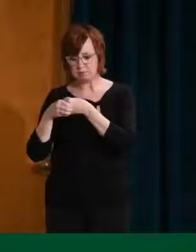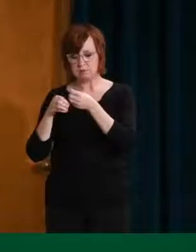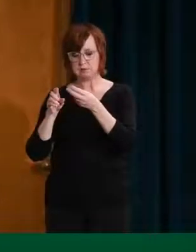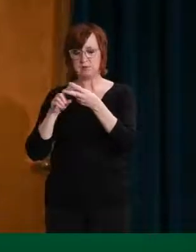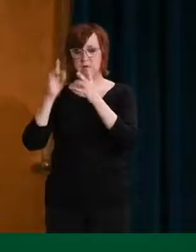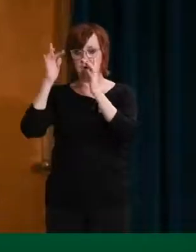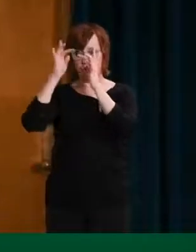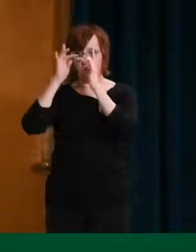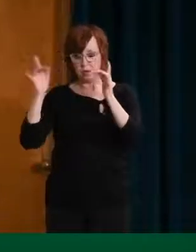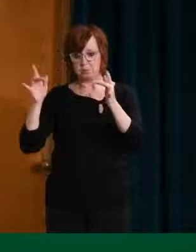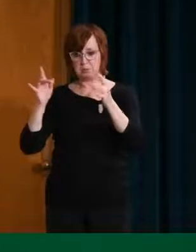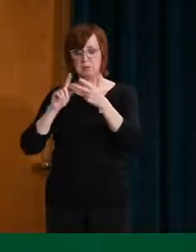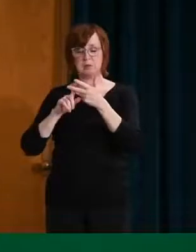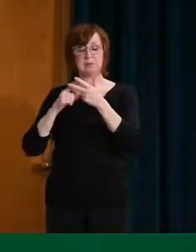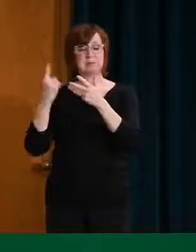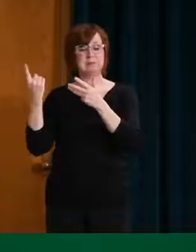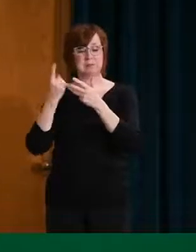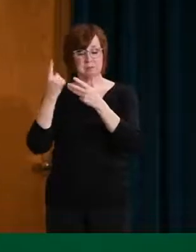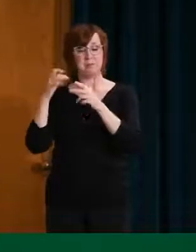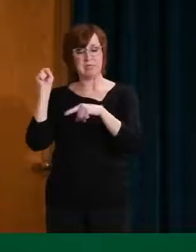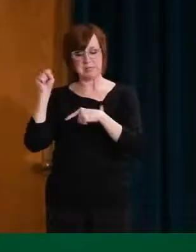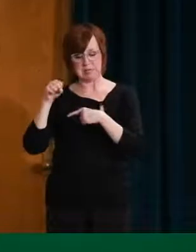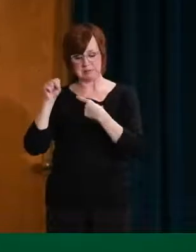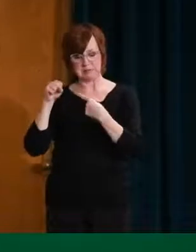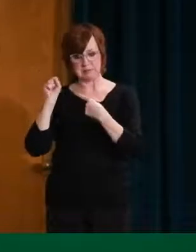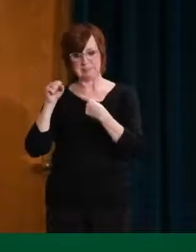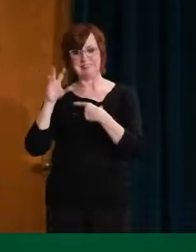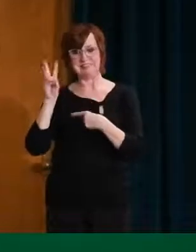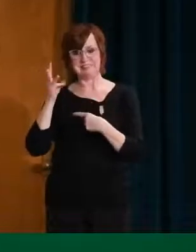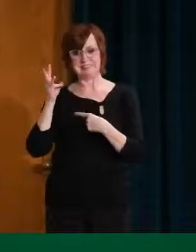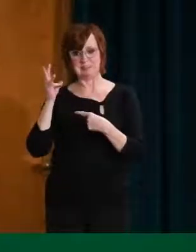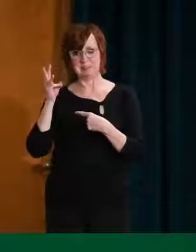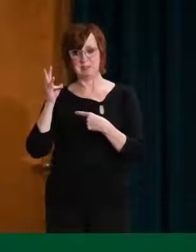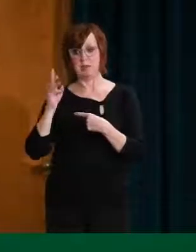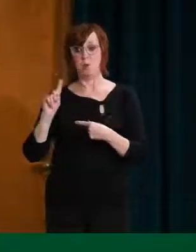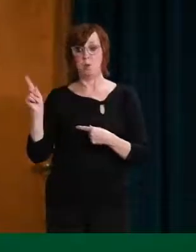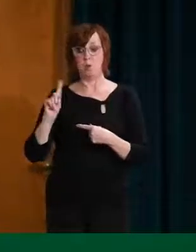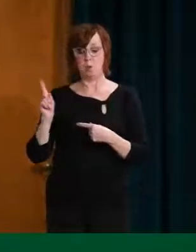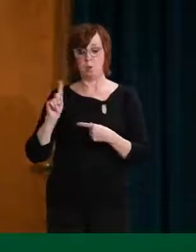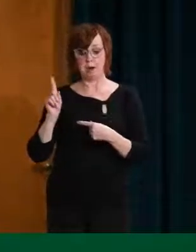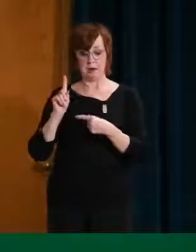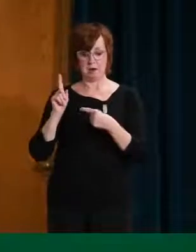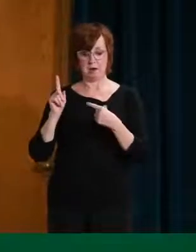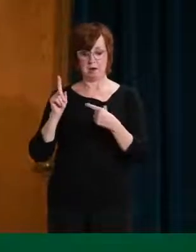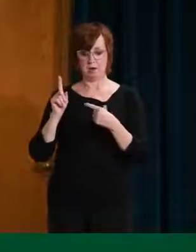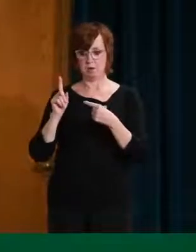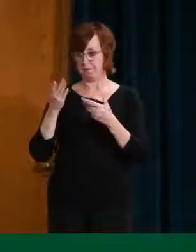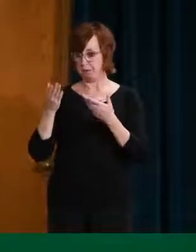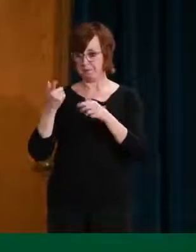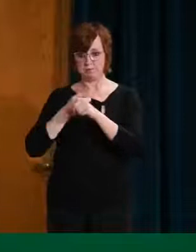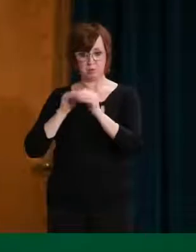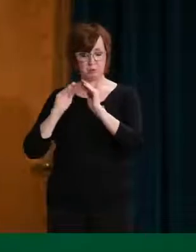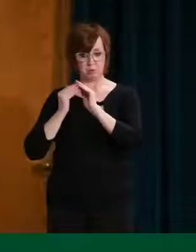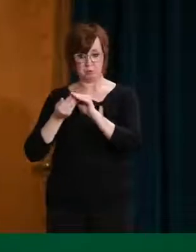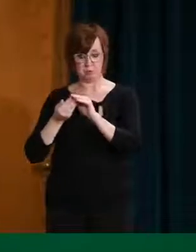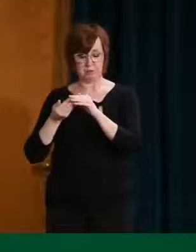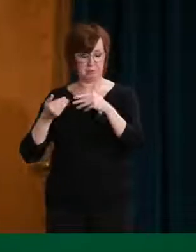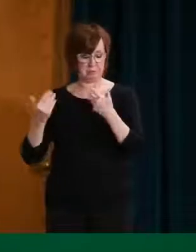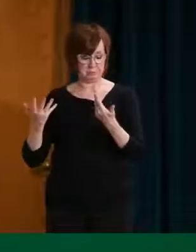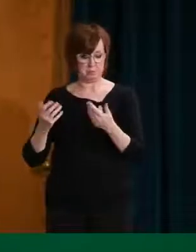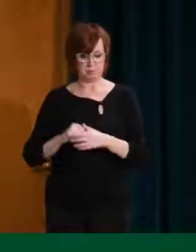So exposure may have happened in some cases either in the community or in the healthcare environment, but in at least 3